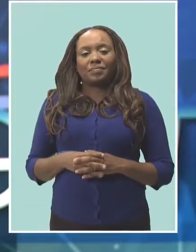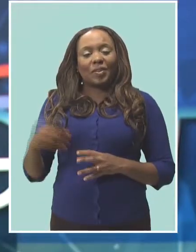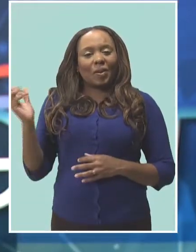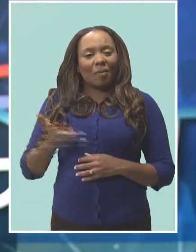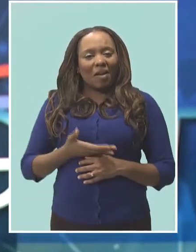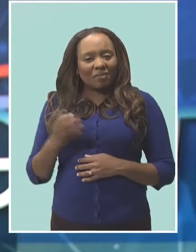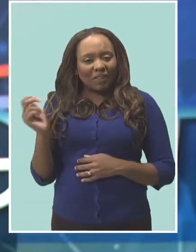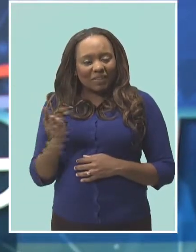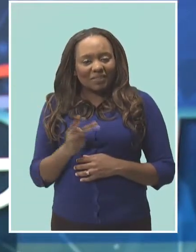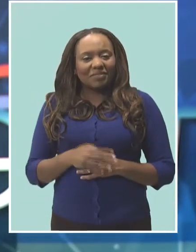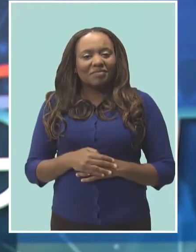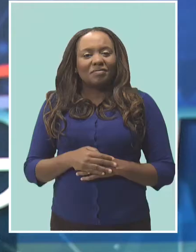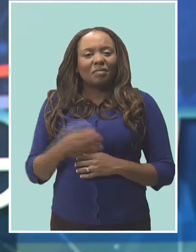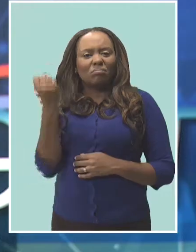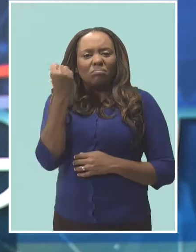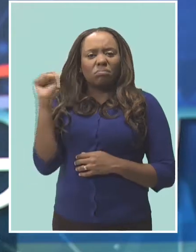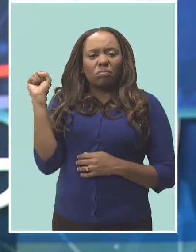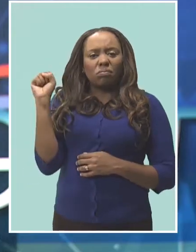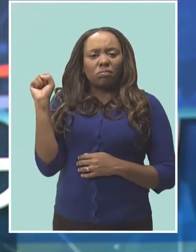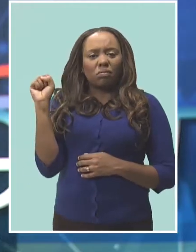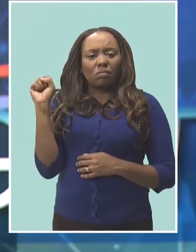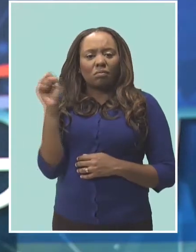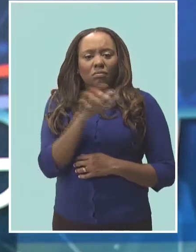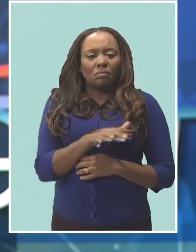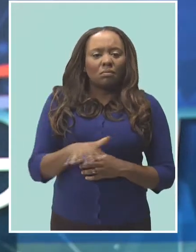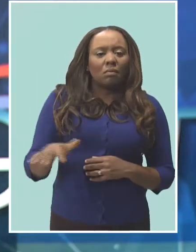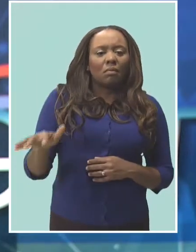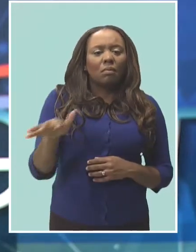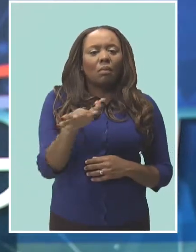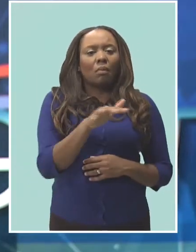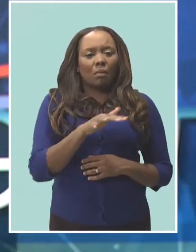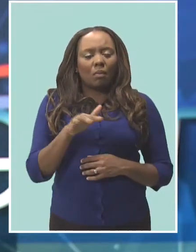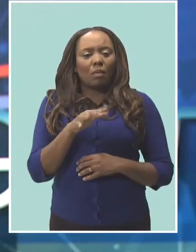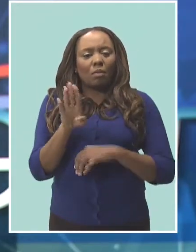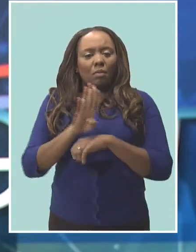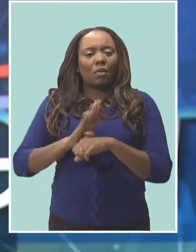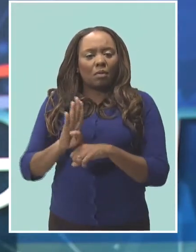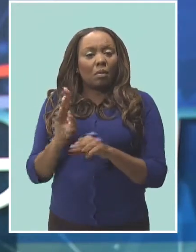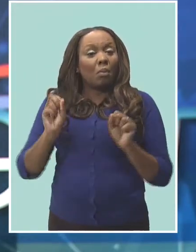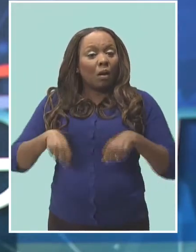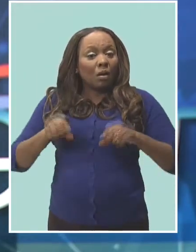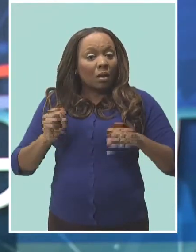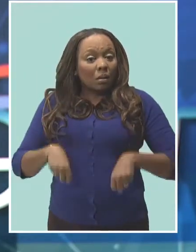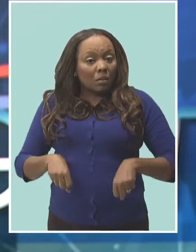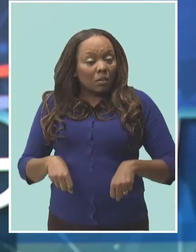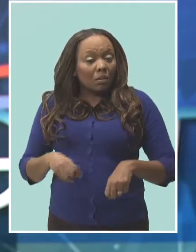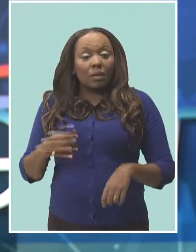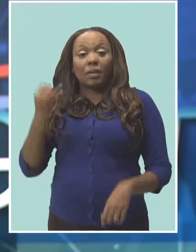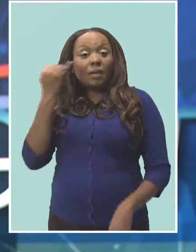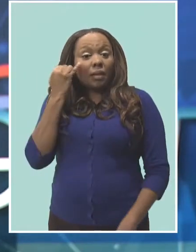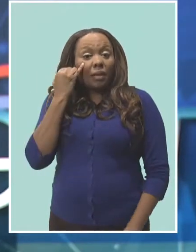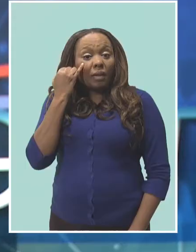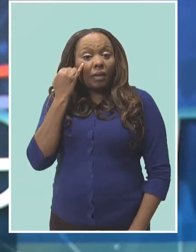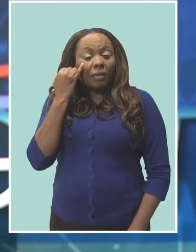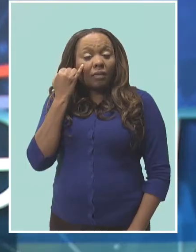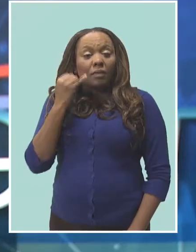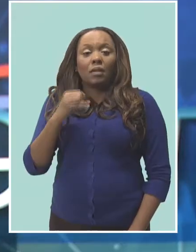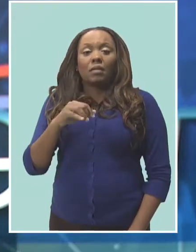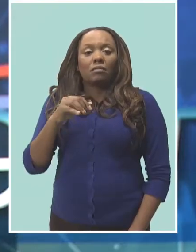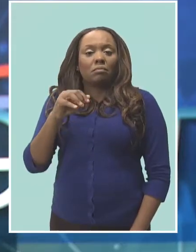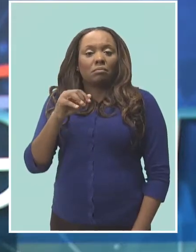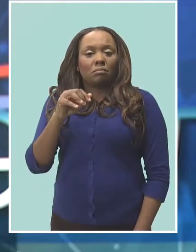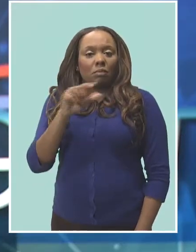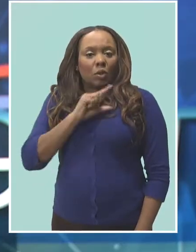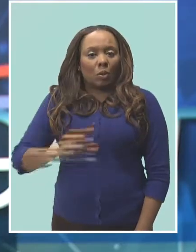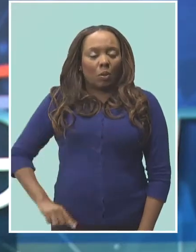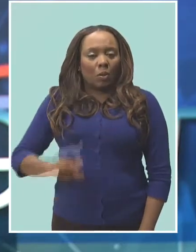Welcome back. Well, protests in all 30 of the country's constituencies will be the next course of action if calls for the removal of Lord Nelson are not heeded. And